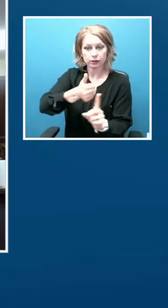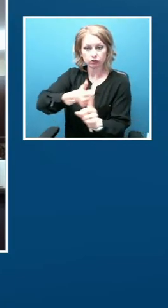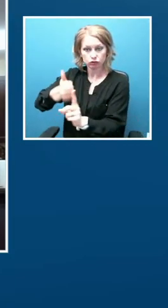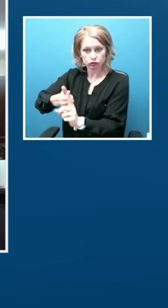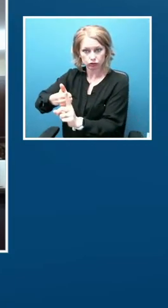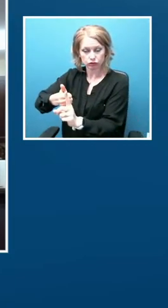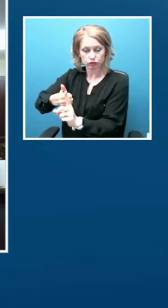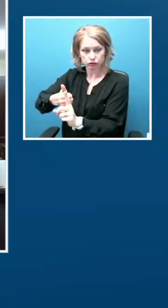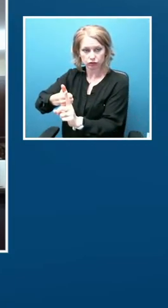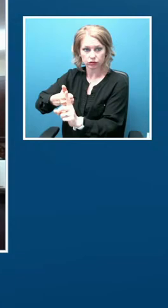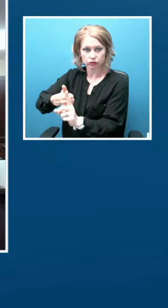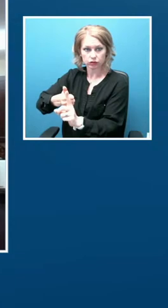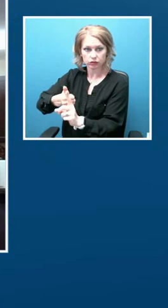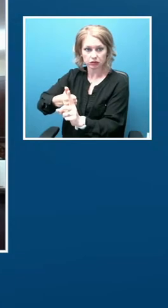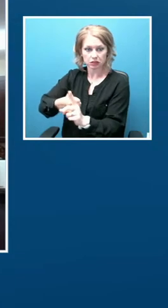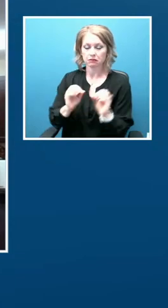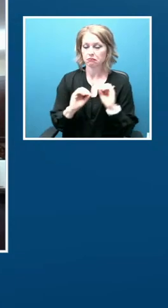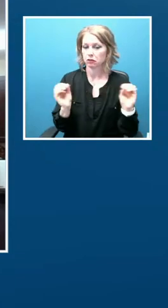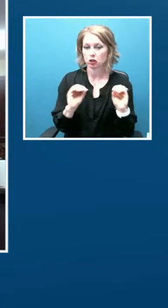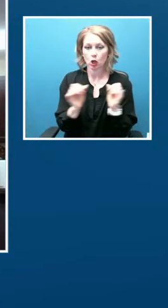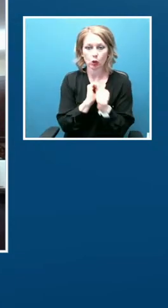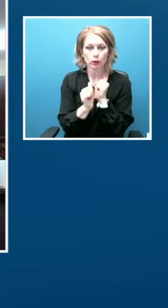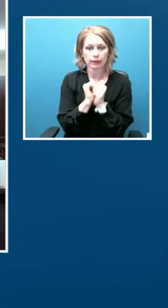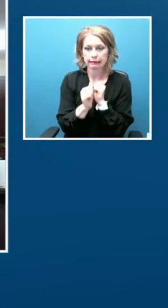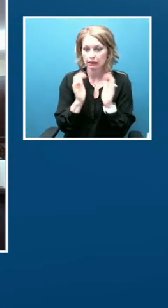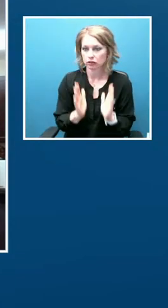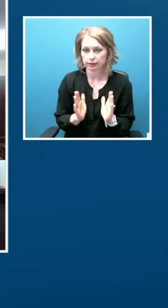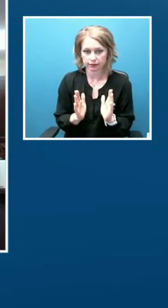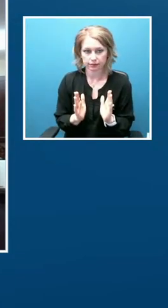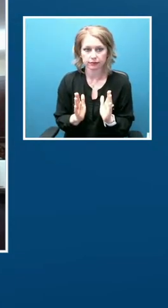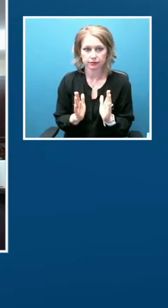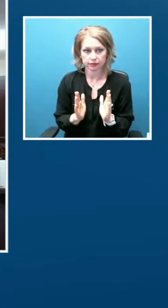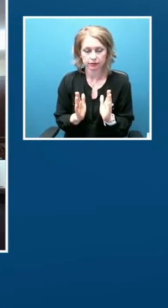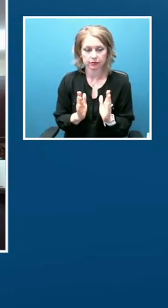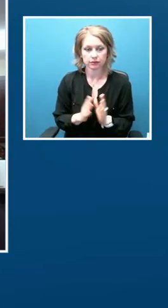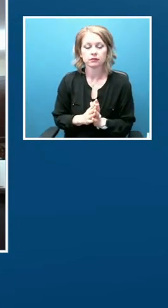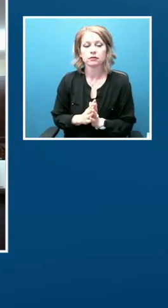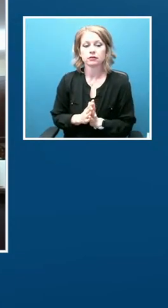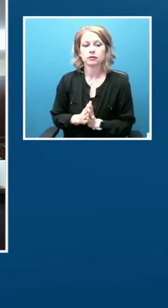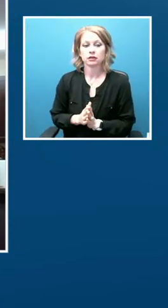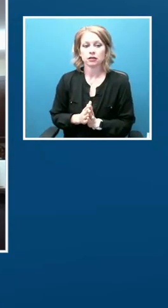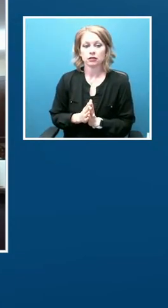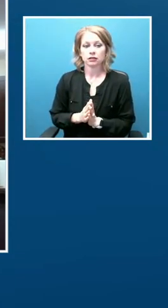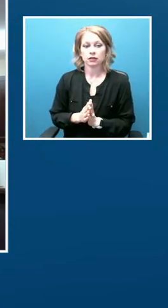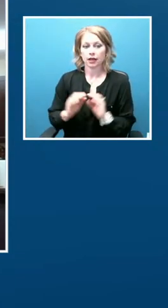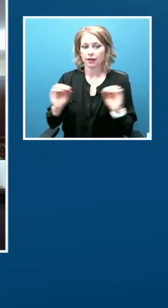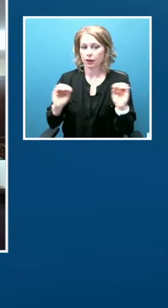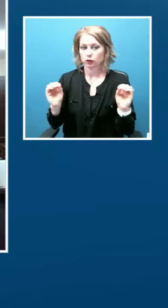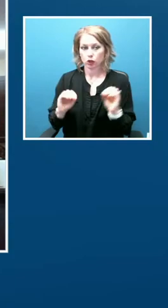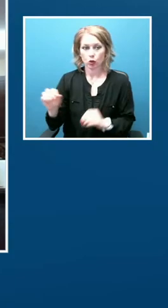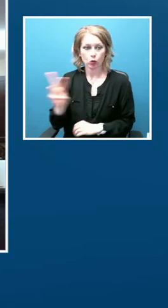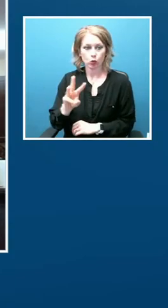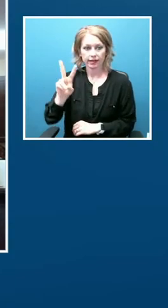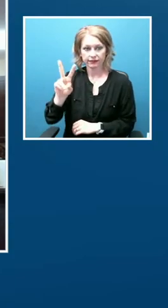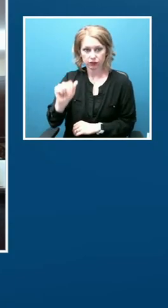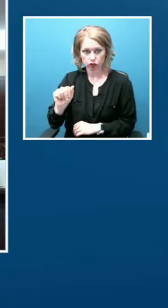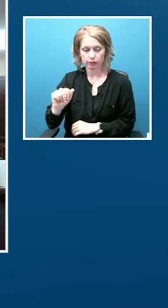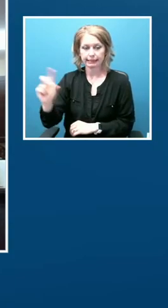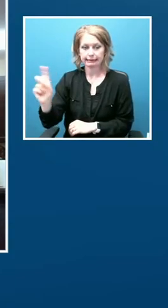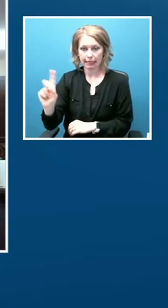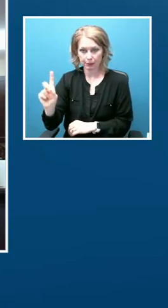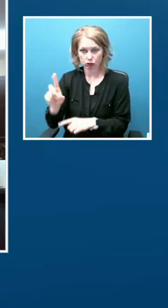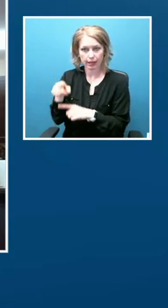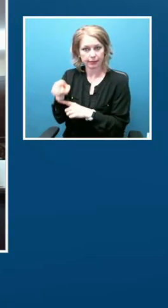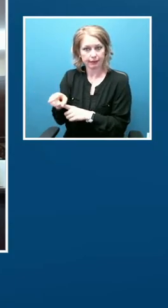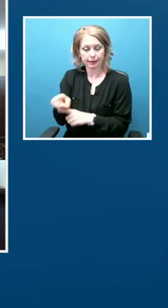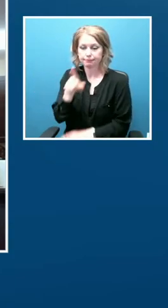elections were uncontested. And whereas no West Virginia Democrat has indicated that they were interested in running